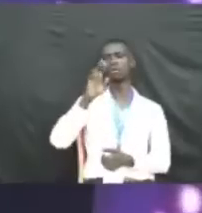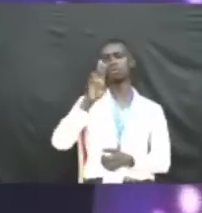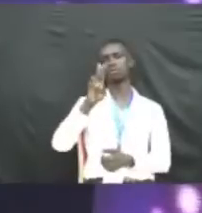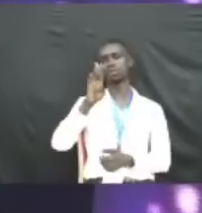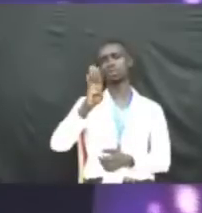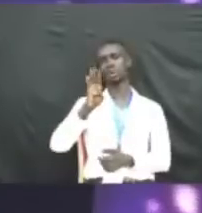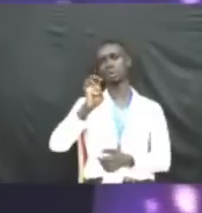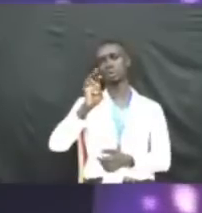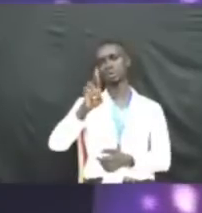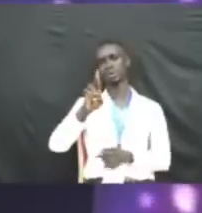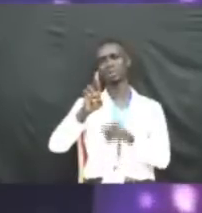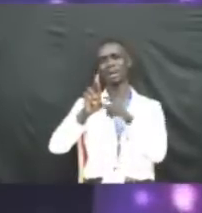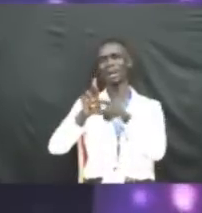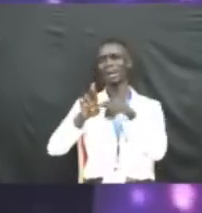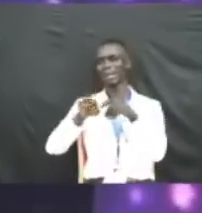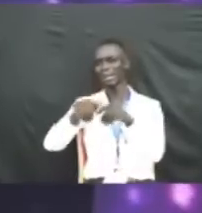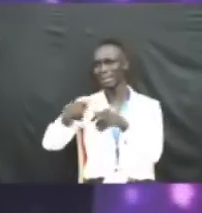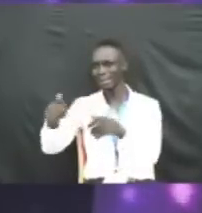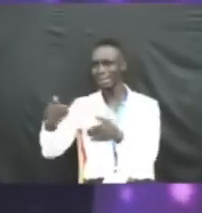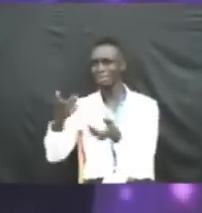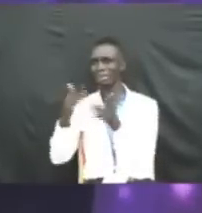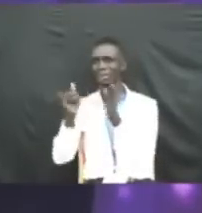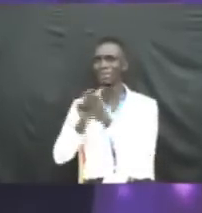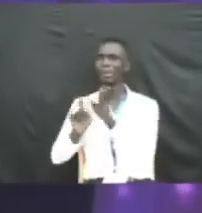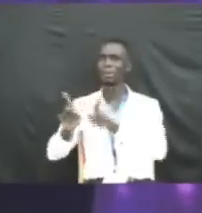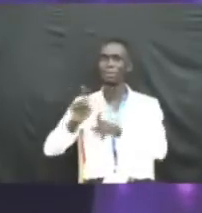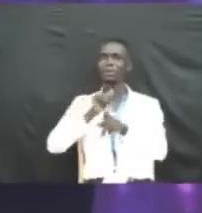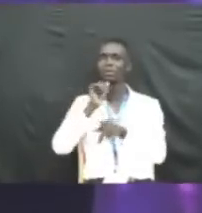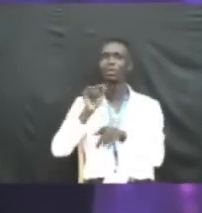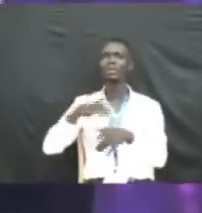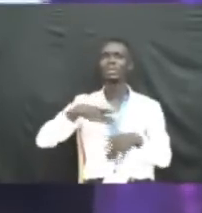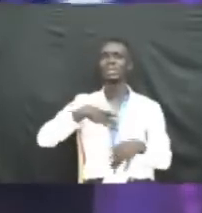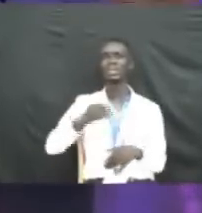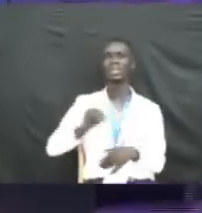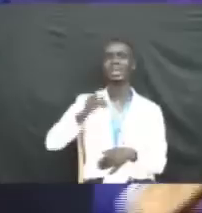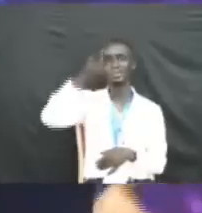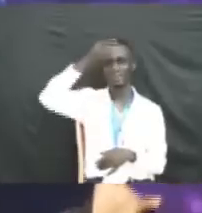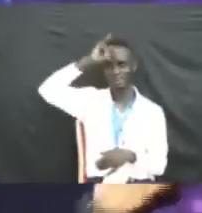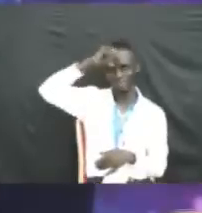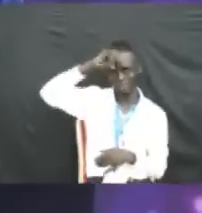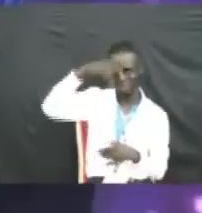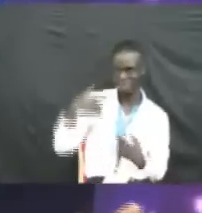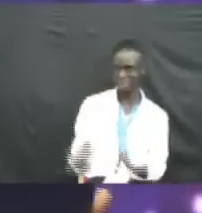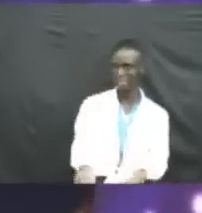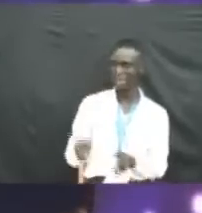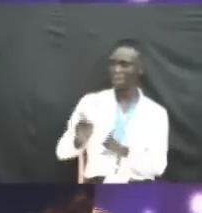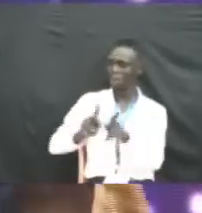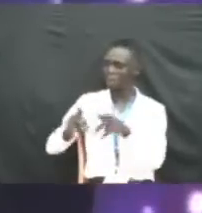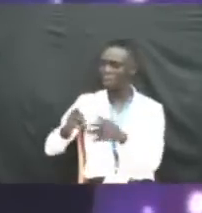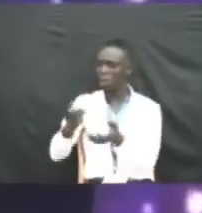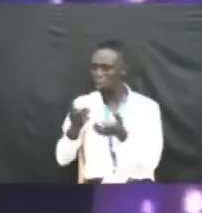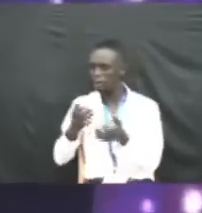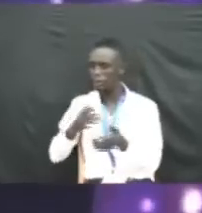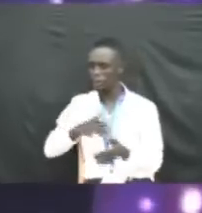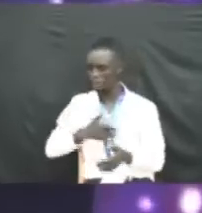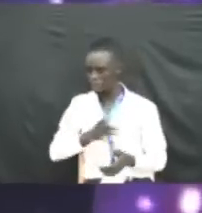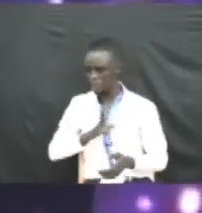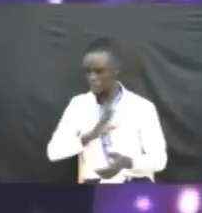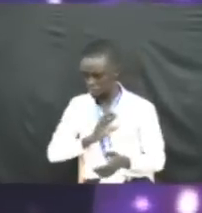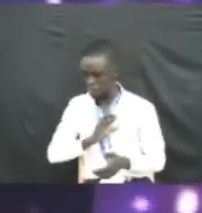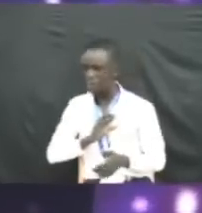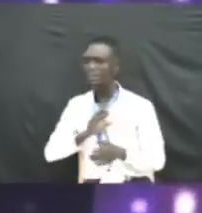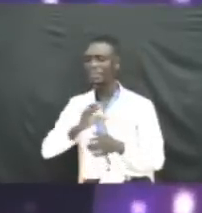are not taking taxis as before. You know people want to feel safer and for other